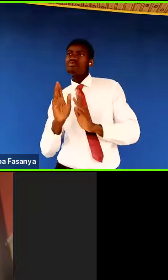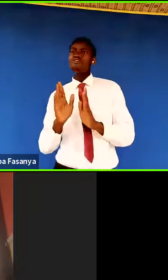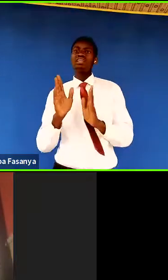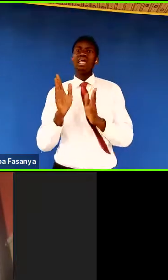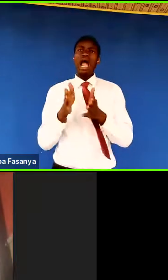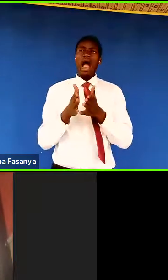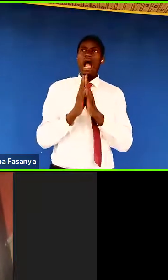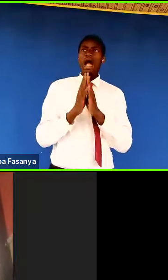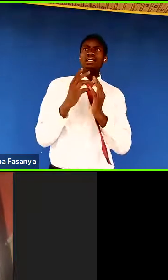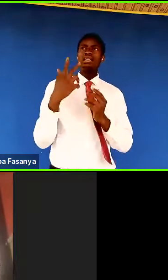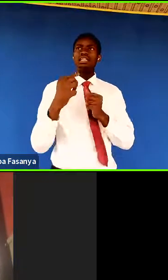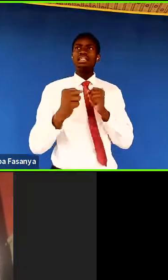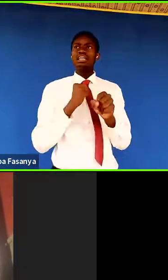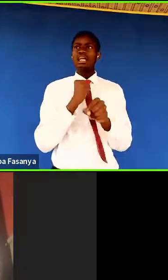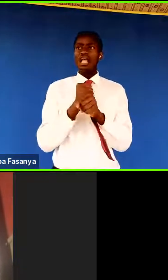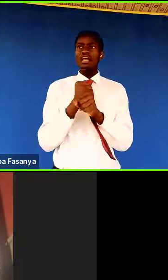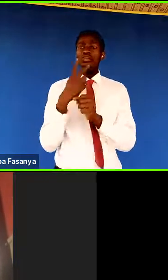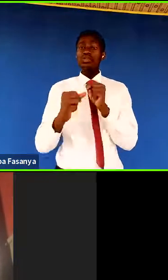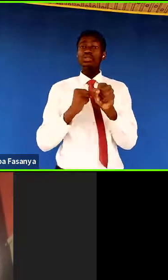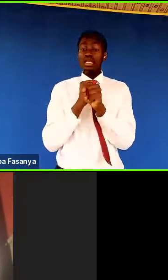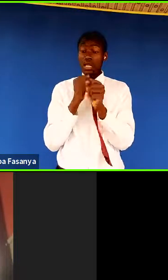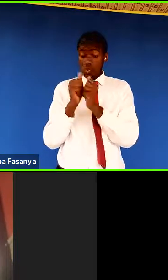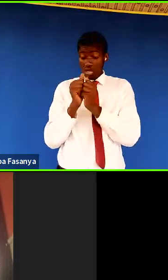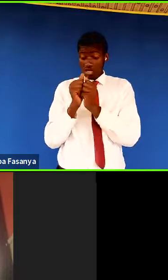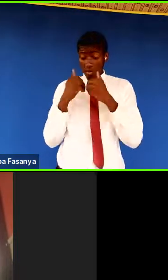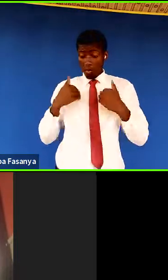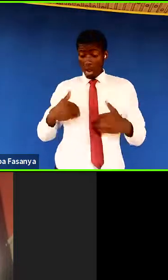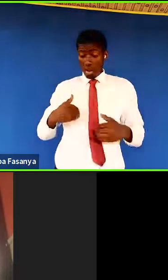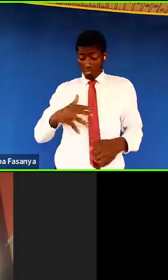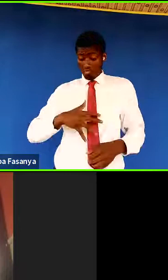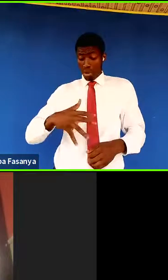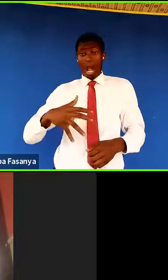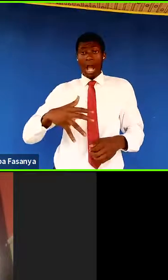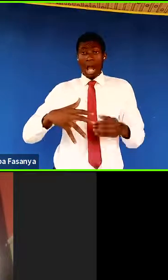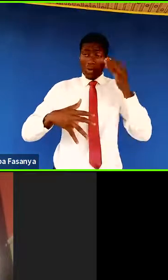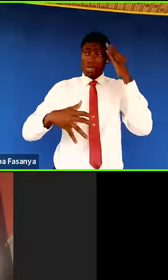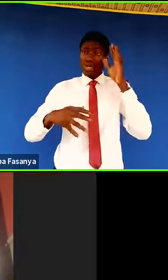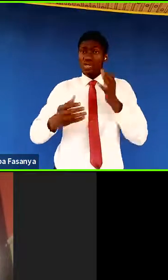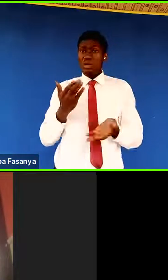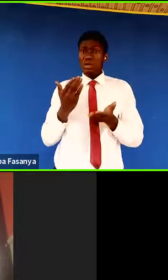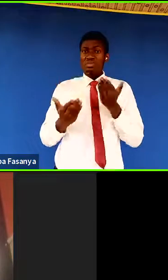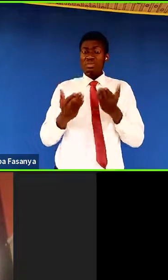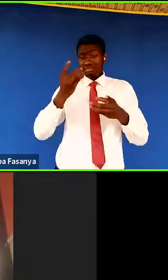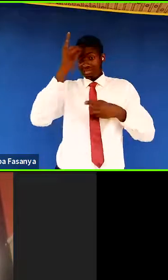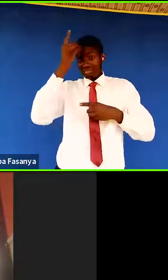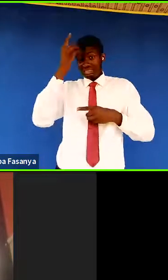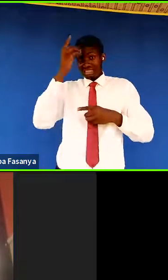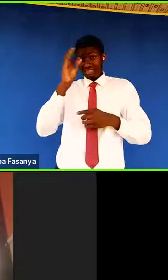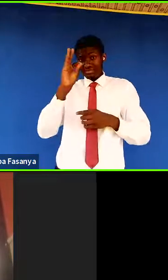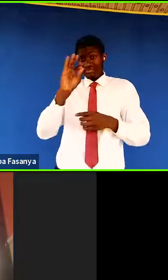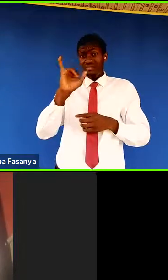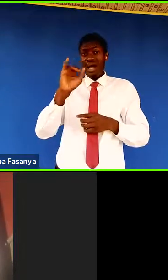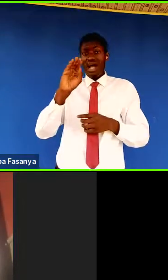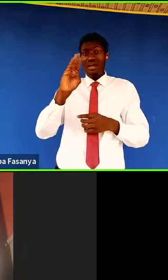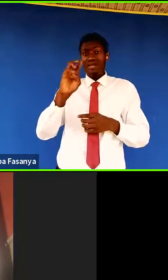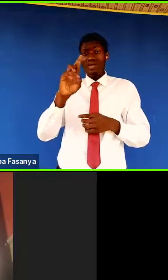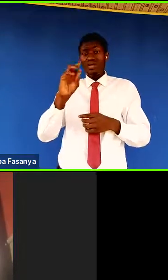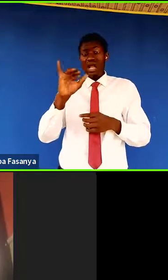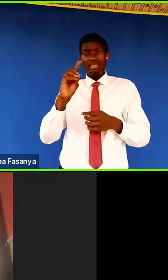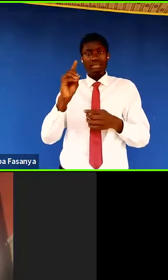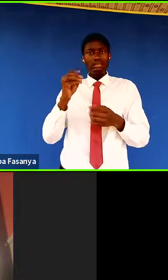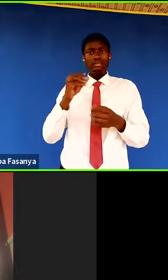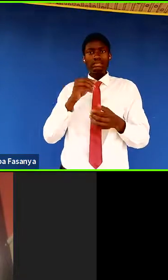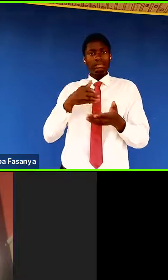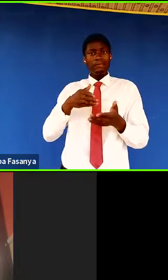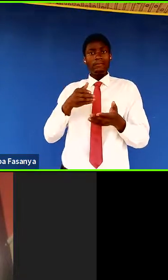tummy, we're not even sure if it is fibroids, but the fact that the person is not menstruating, the person is not seeing his period, and the person is having